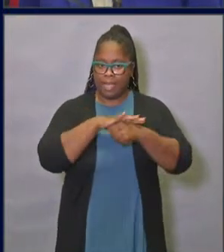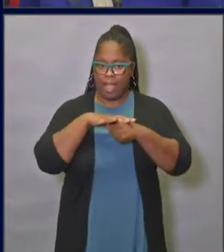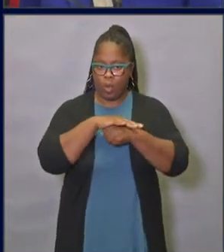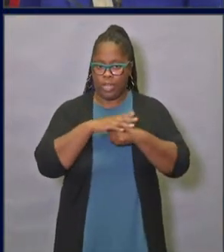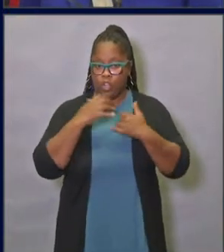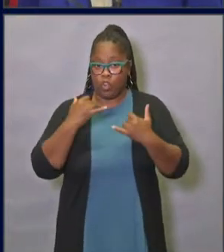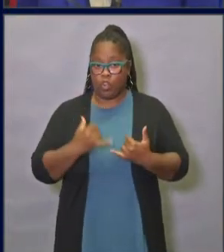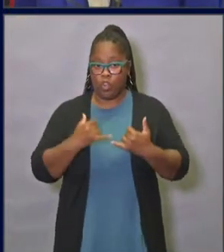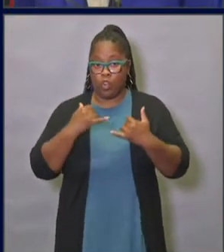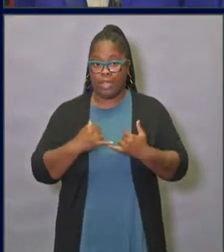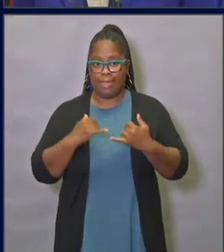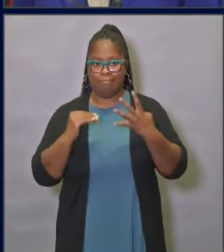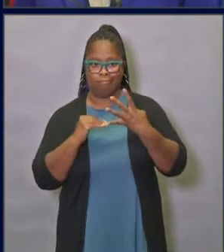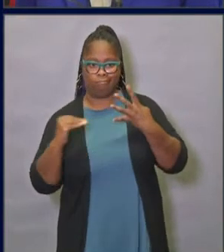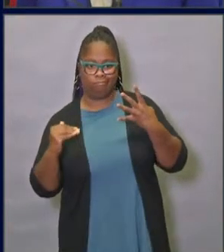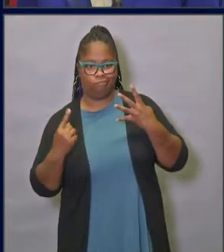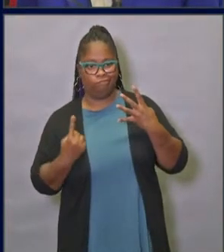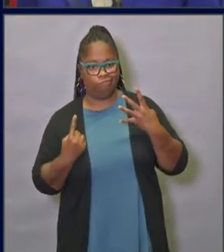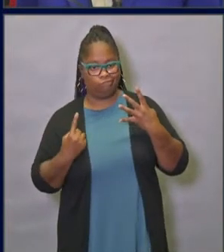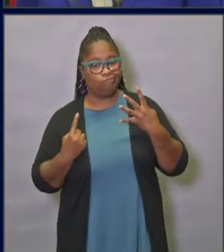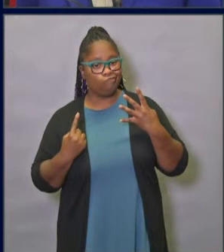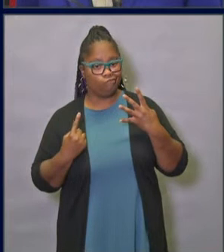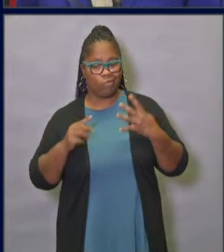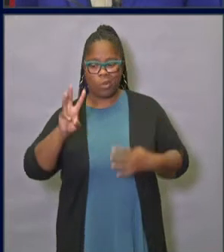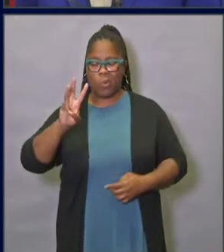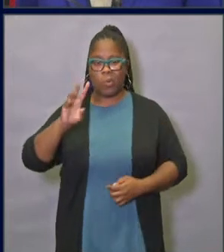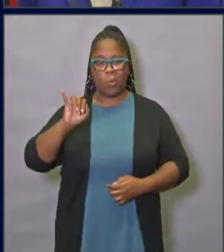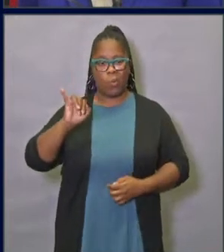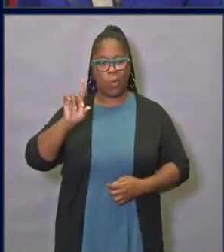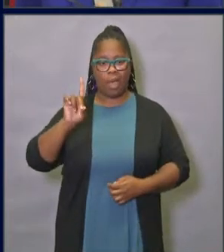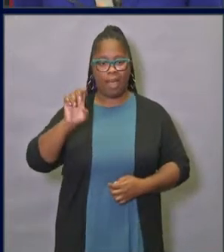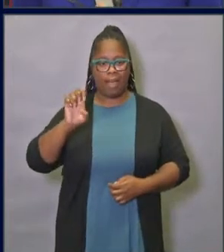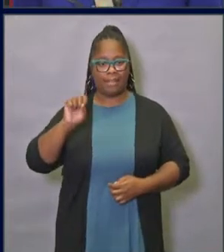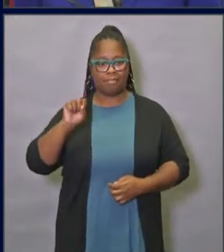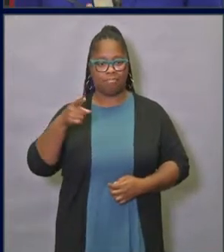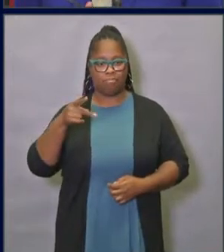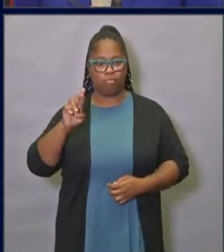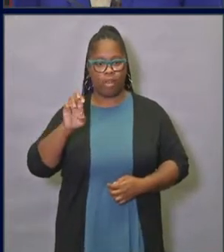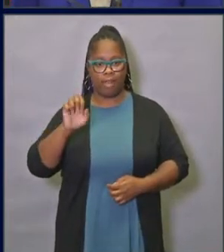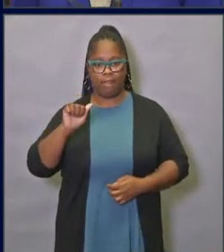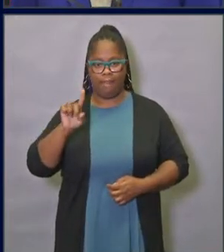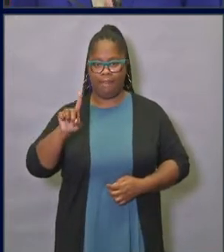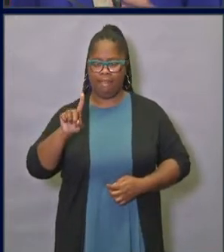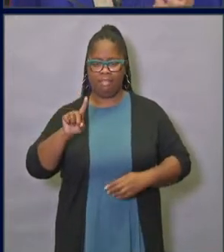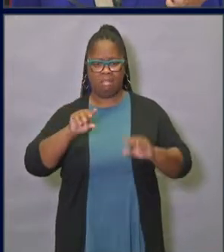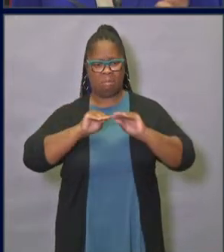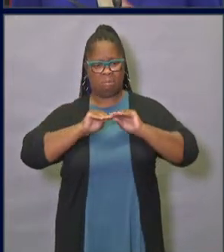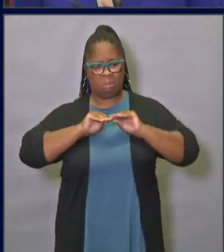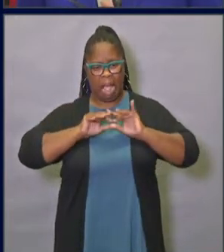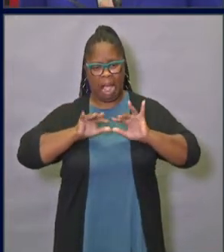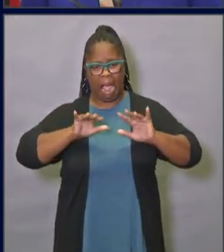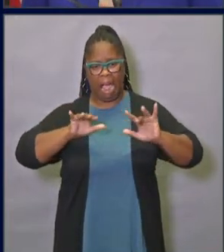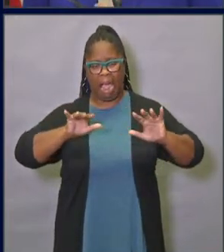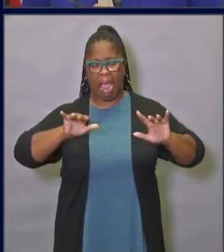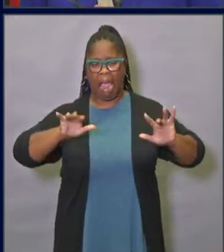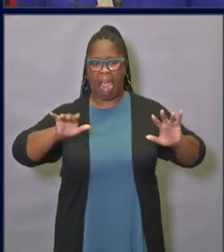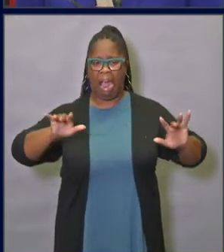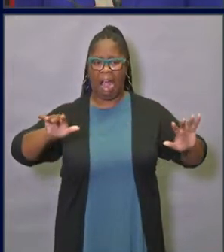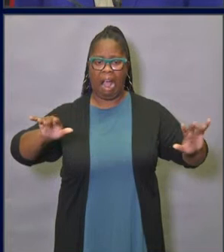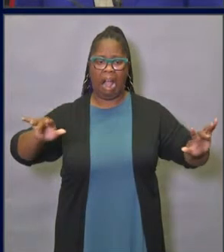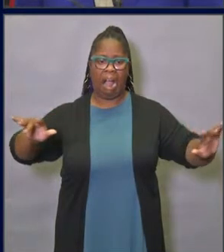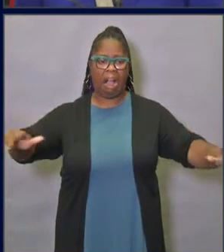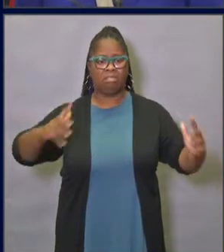currently remains in Tier 1 with widespread community disease transmission, the metrics posted by the